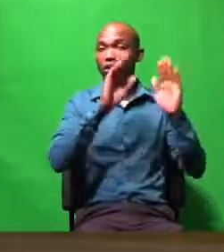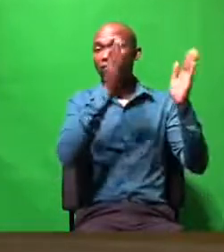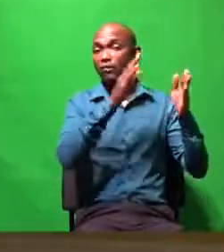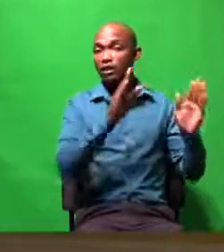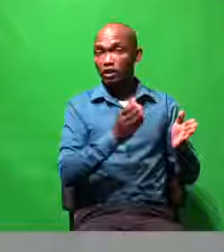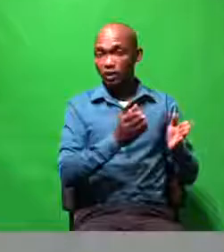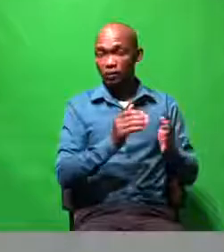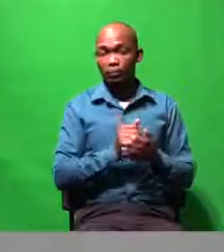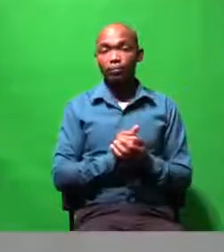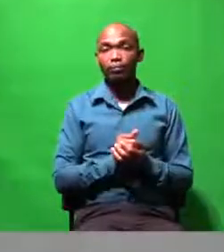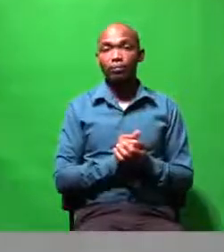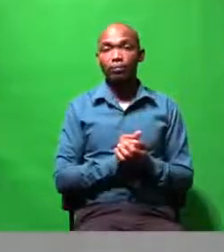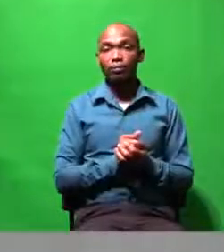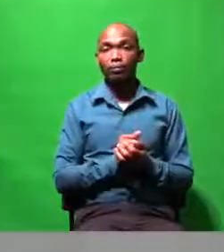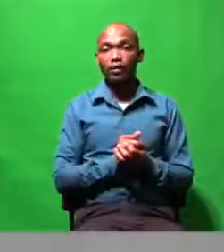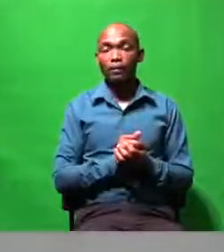features